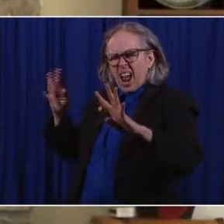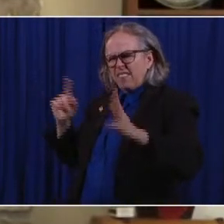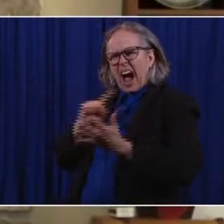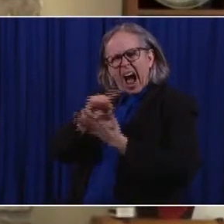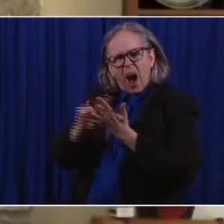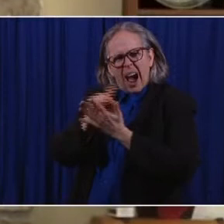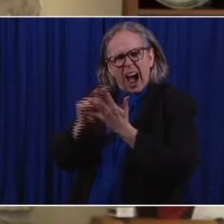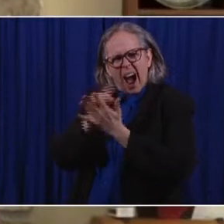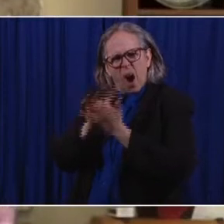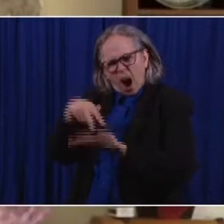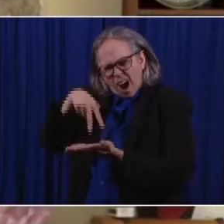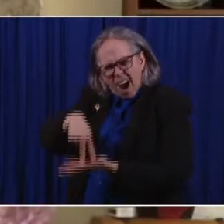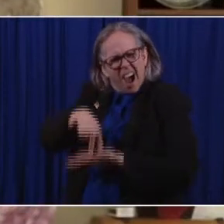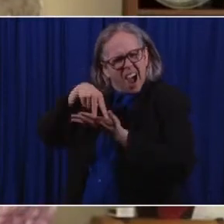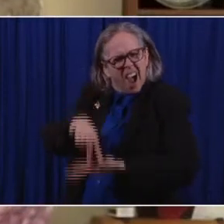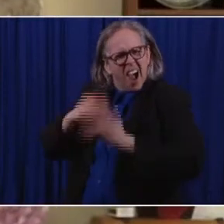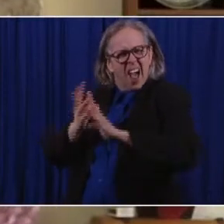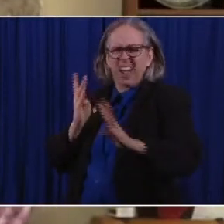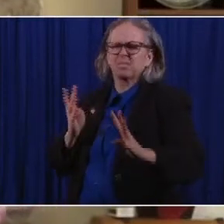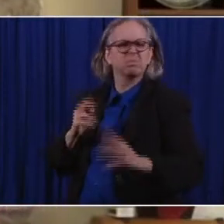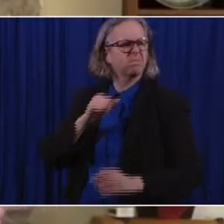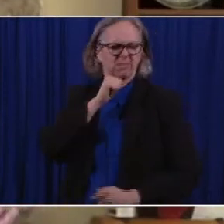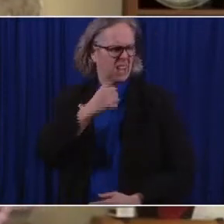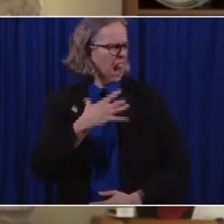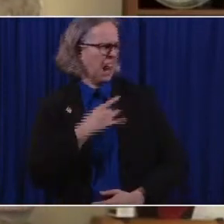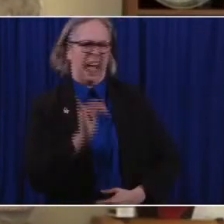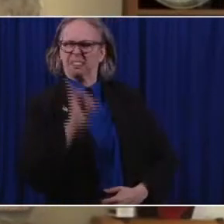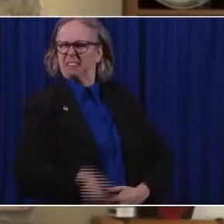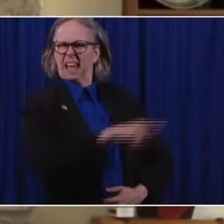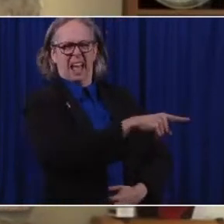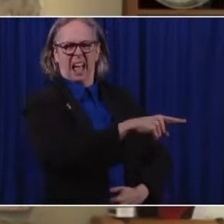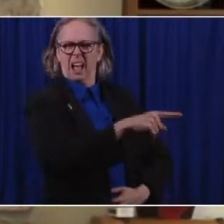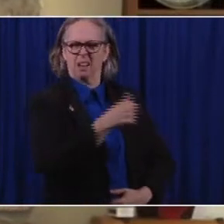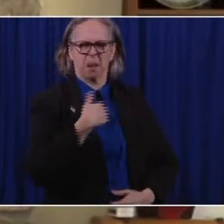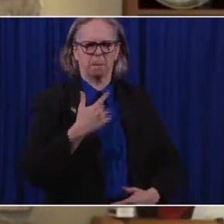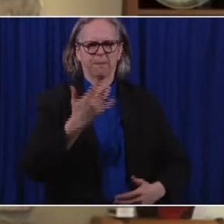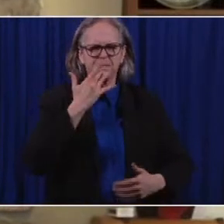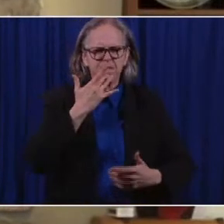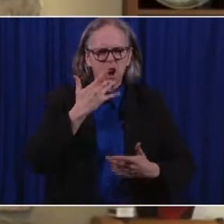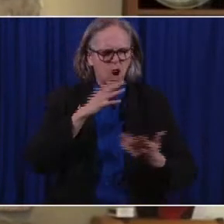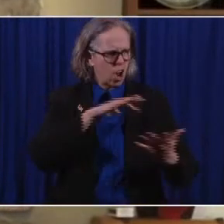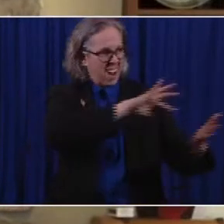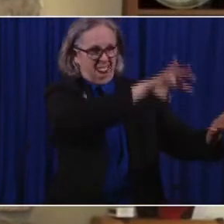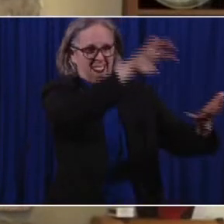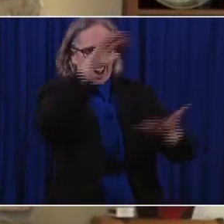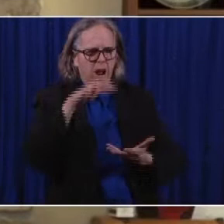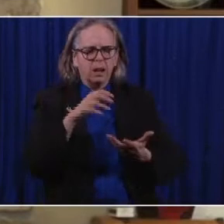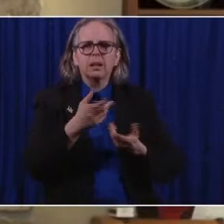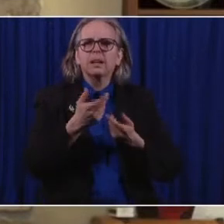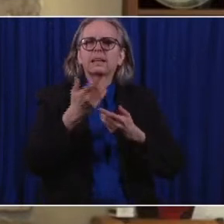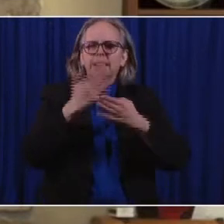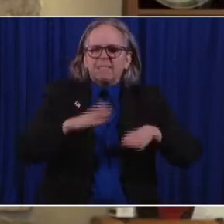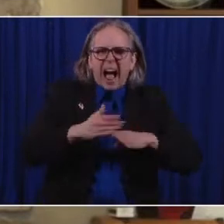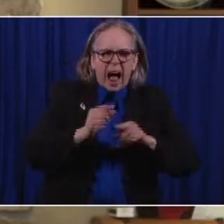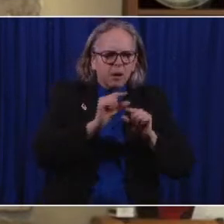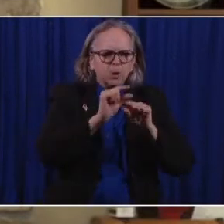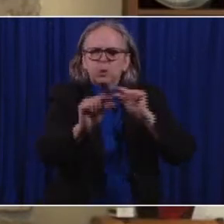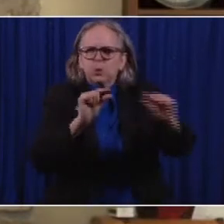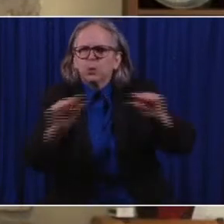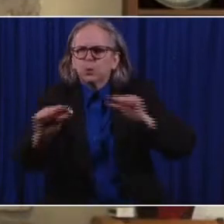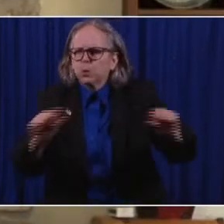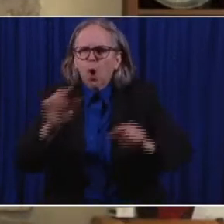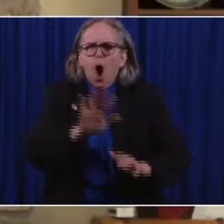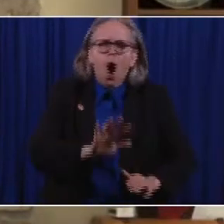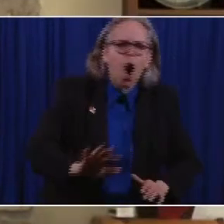frustration for us probably is going to be on the front end in our urban areas where they have many choices, where people try to either get online or they try to